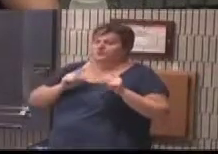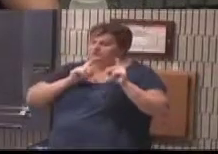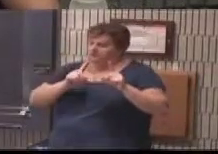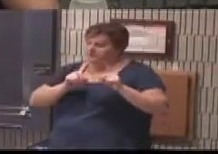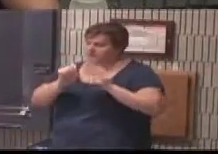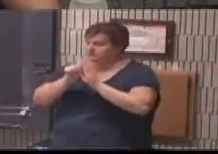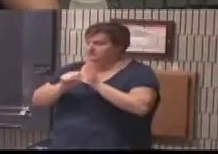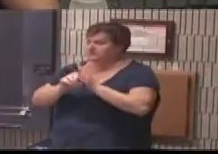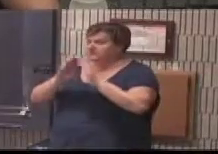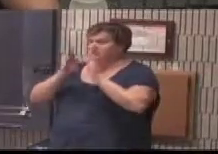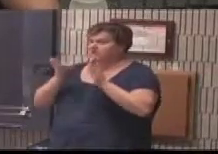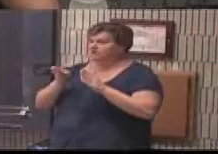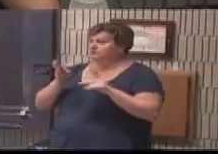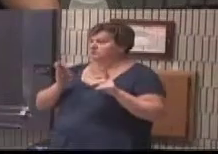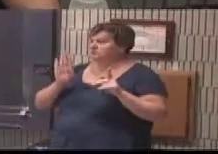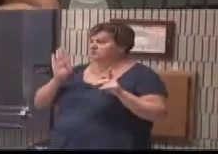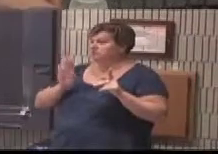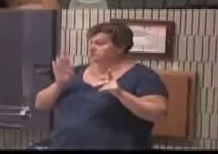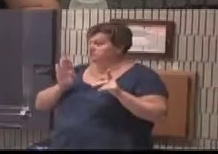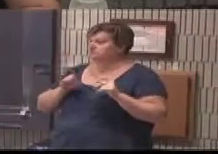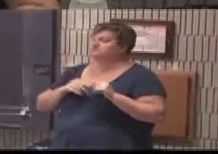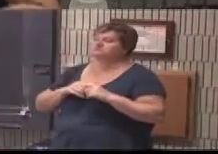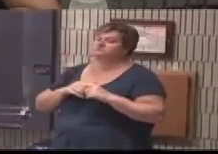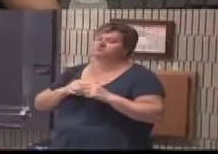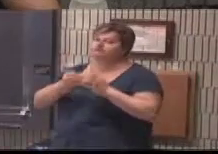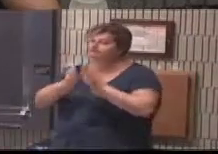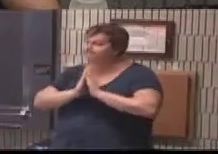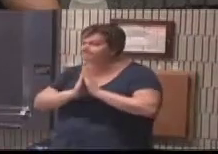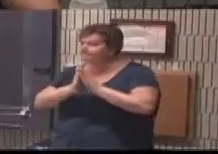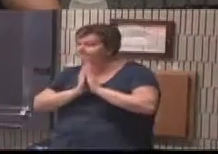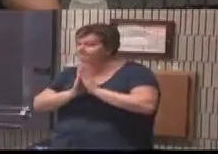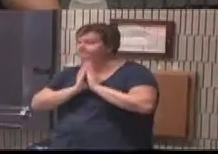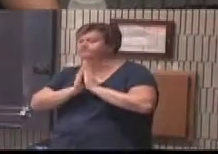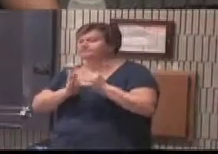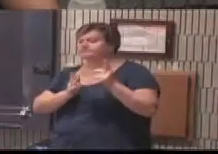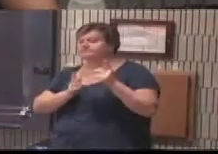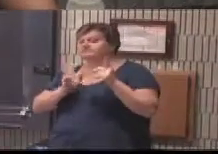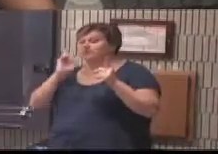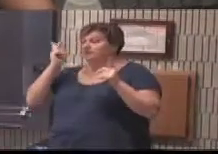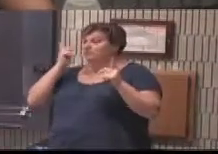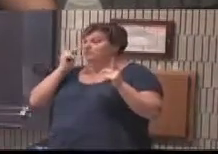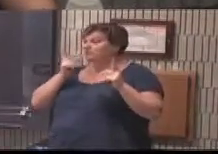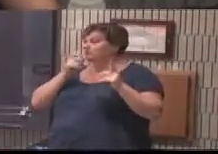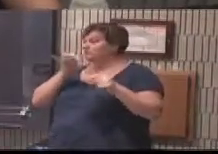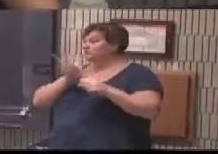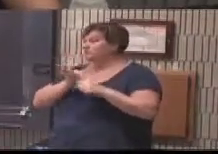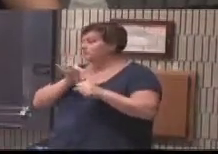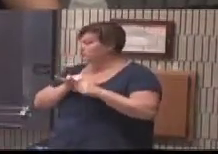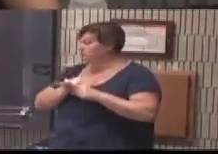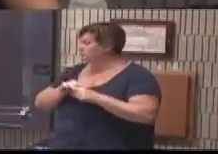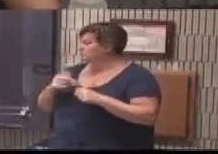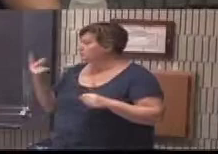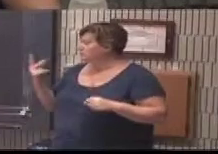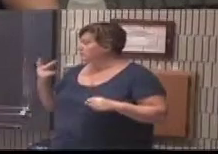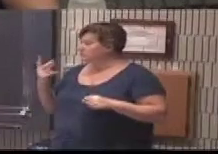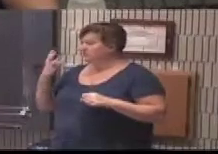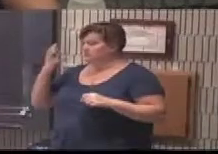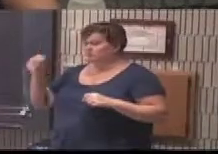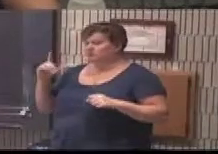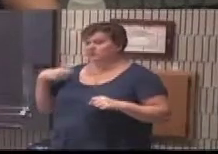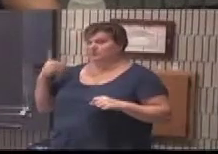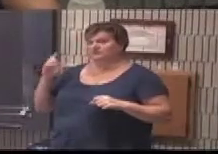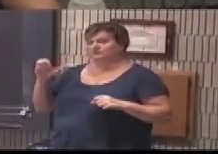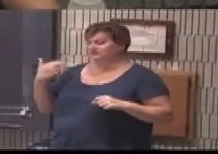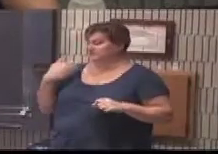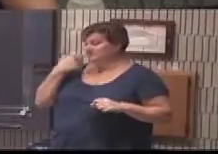here in Massachusetts every year to request things that the politicians vote on. And Laura and I were also in Washington, D.C. this